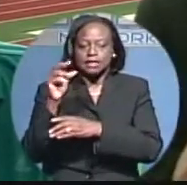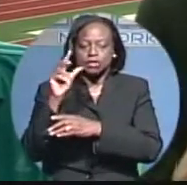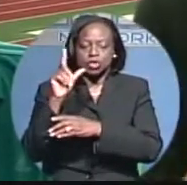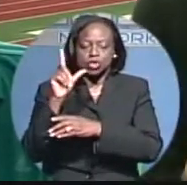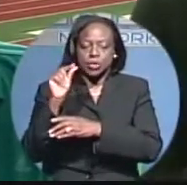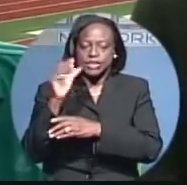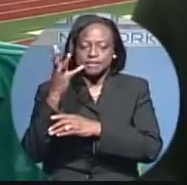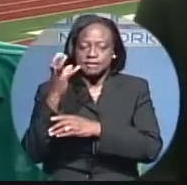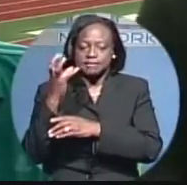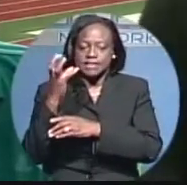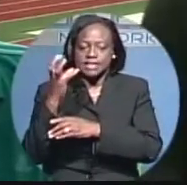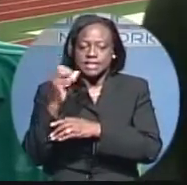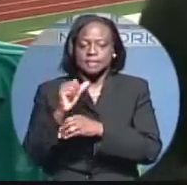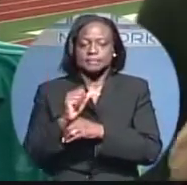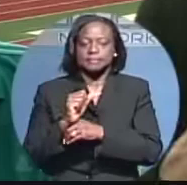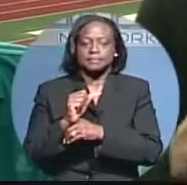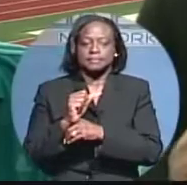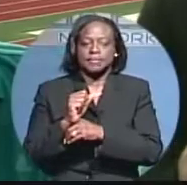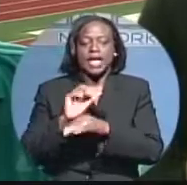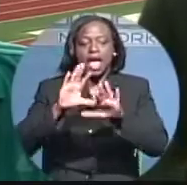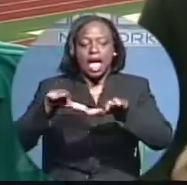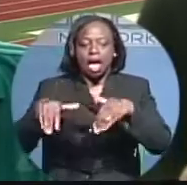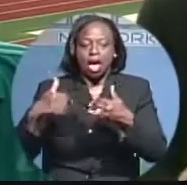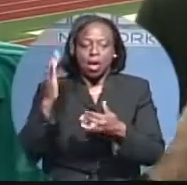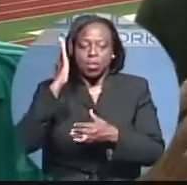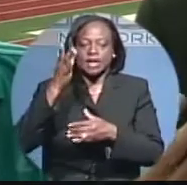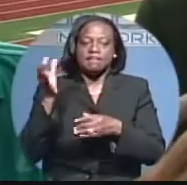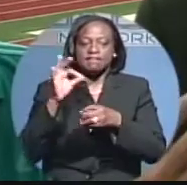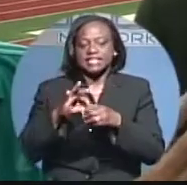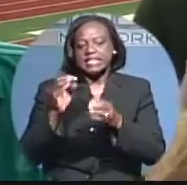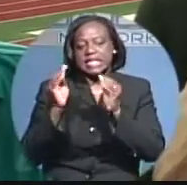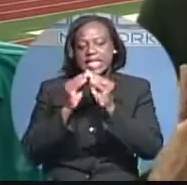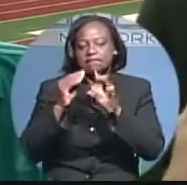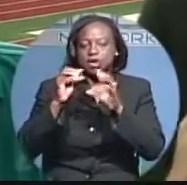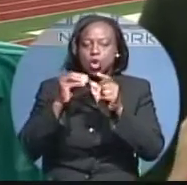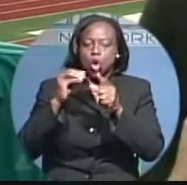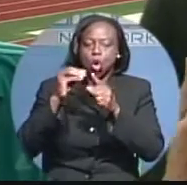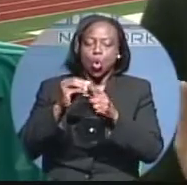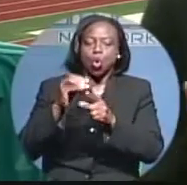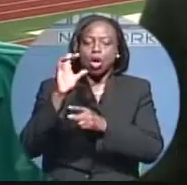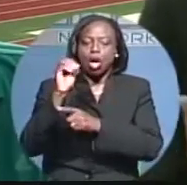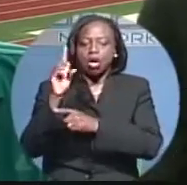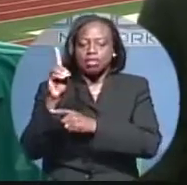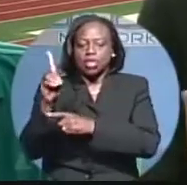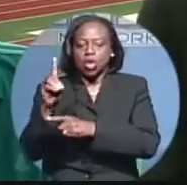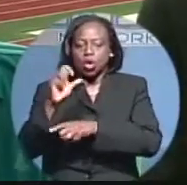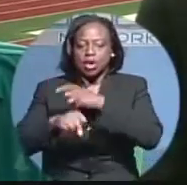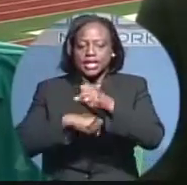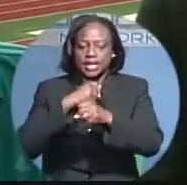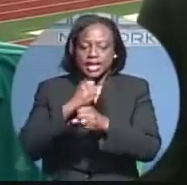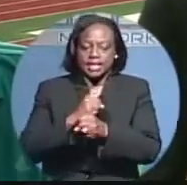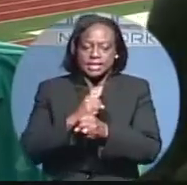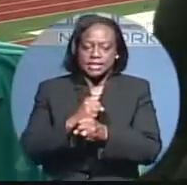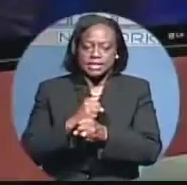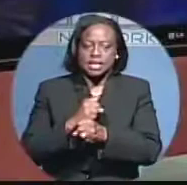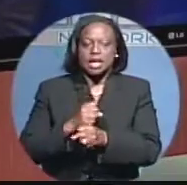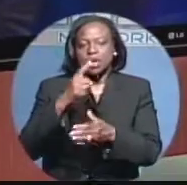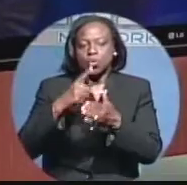world calendar, odd years? How does it fit with regards to even years? And then what would be the best